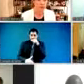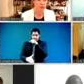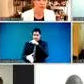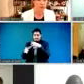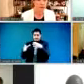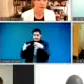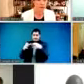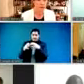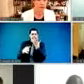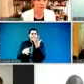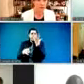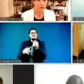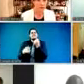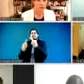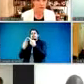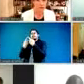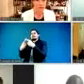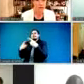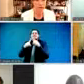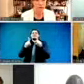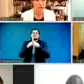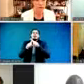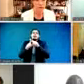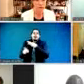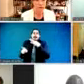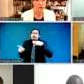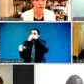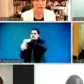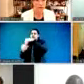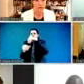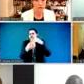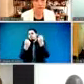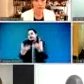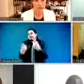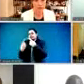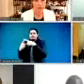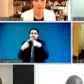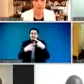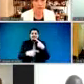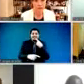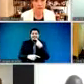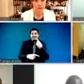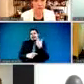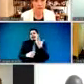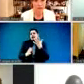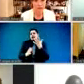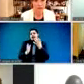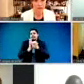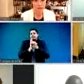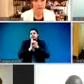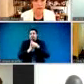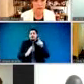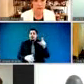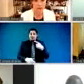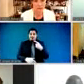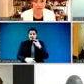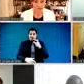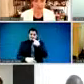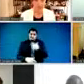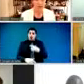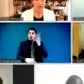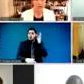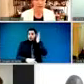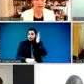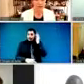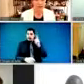they have the opportunity of telling their stories. I'll give you an example of what happened for the Vietnamese service. And I think at